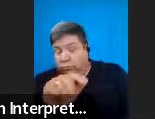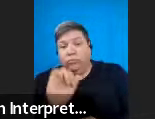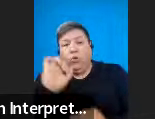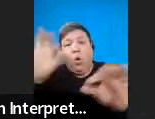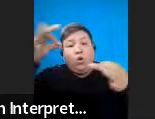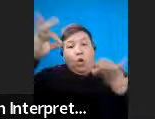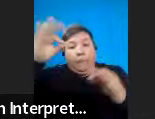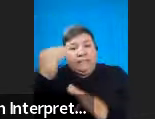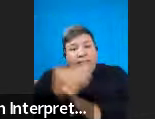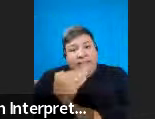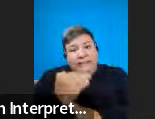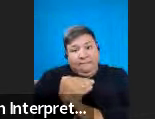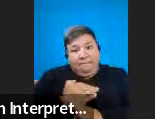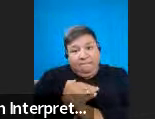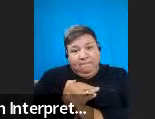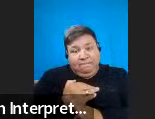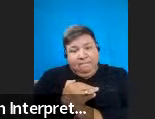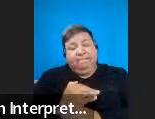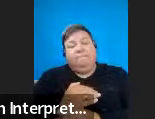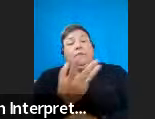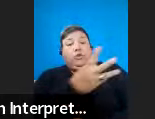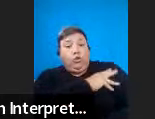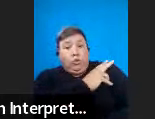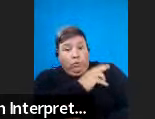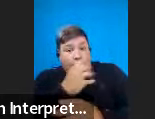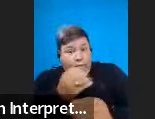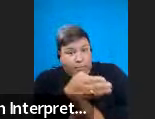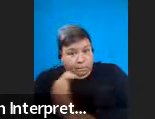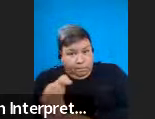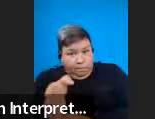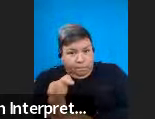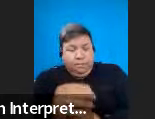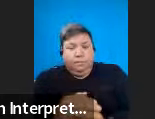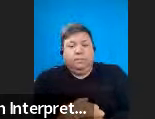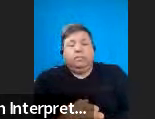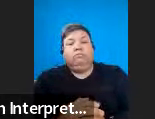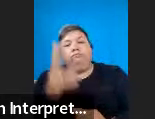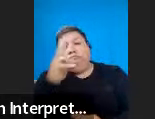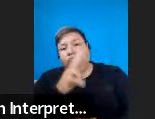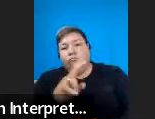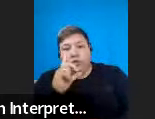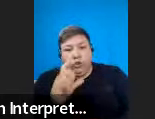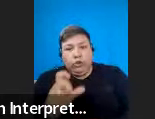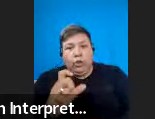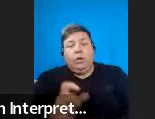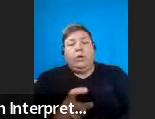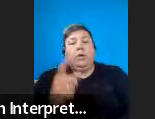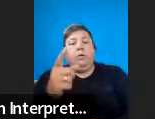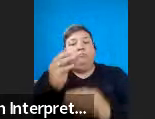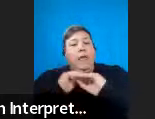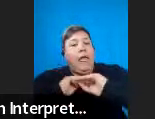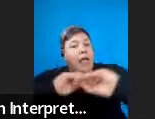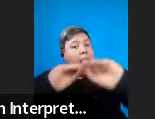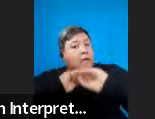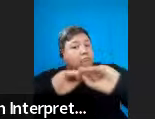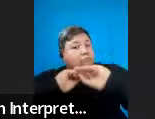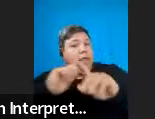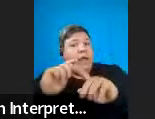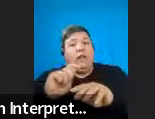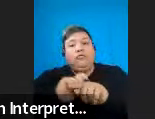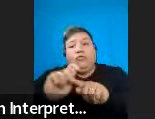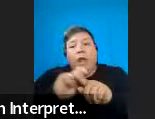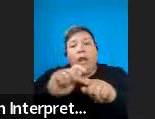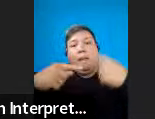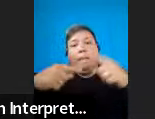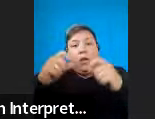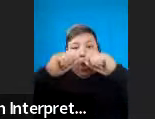information is safe and secured in your company. Then we also check whether you provide education, training, and threat awareness sessions for